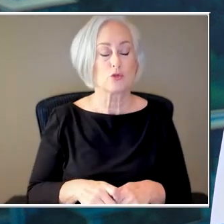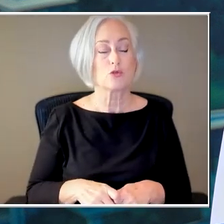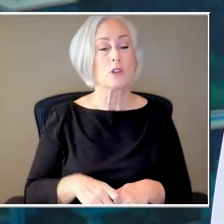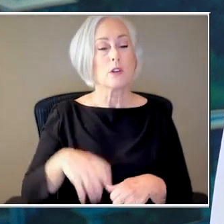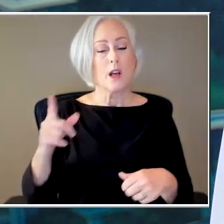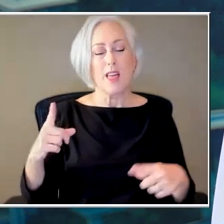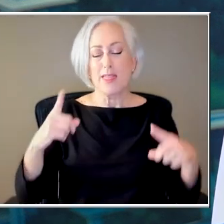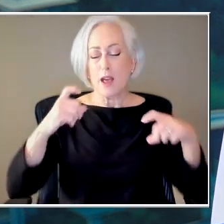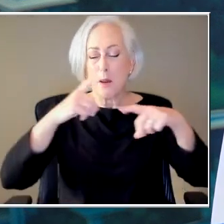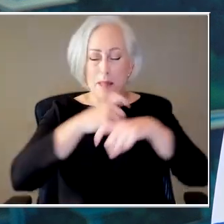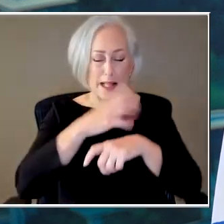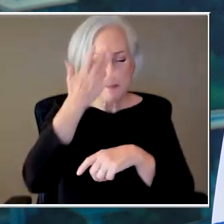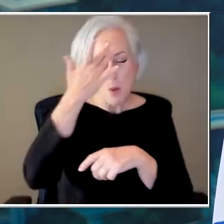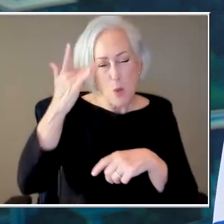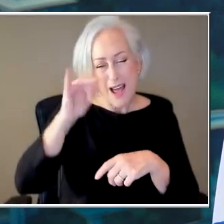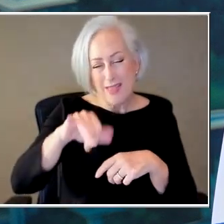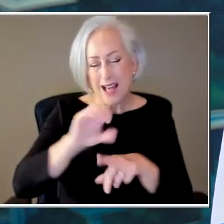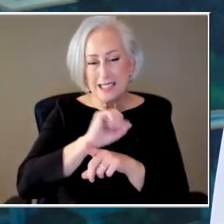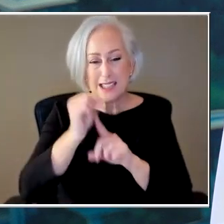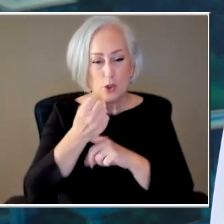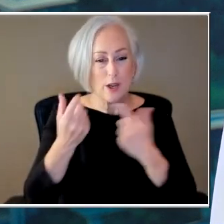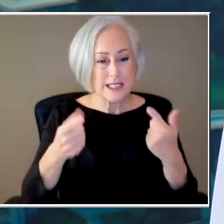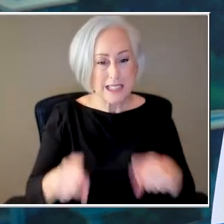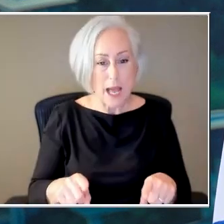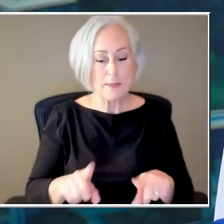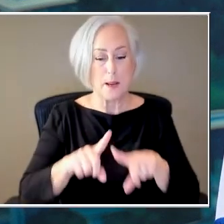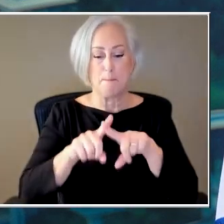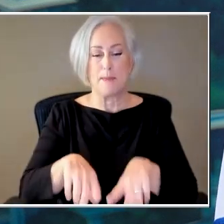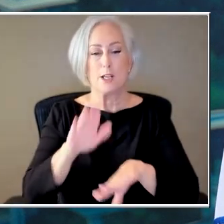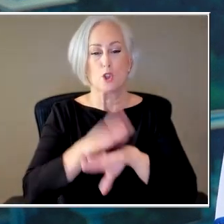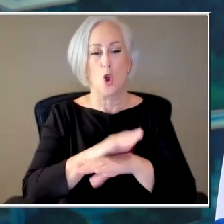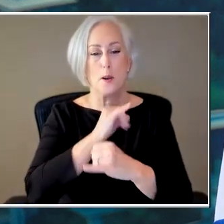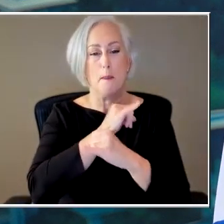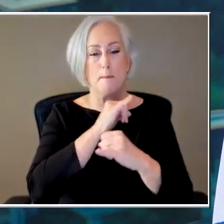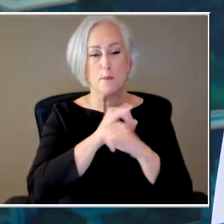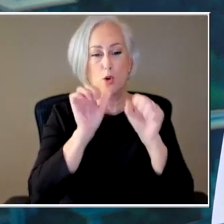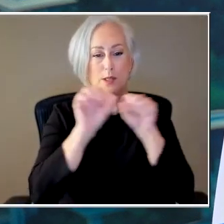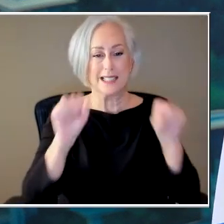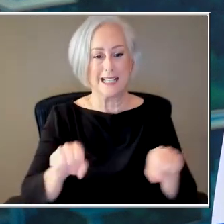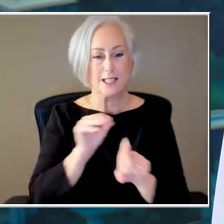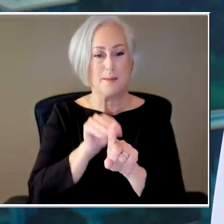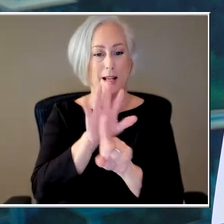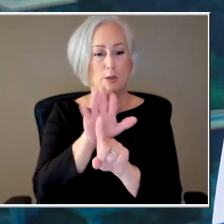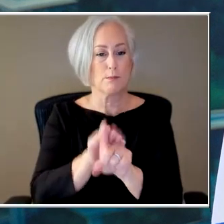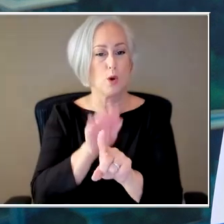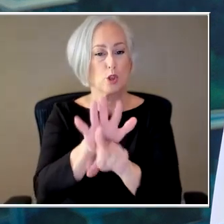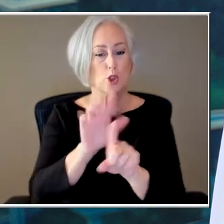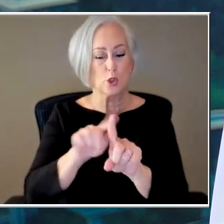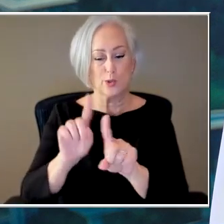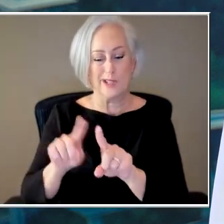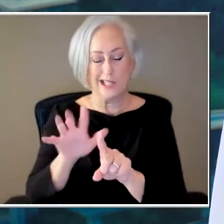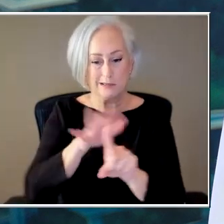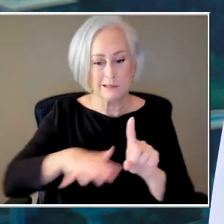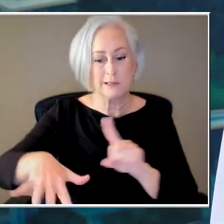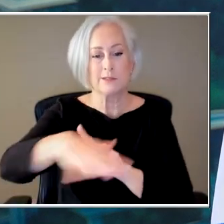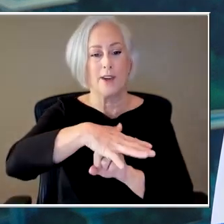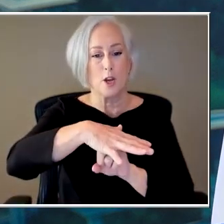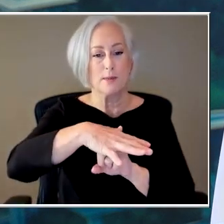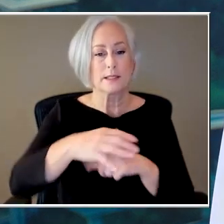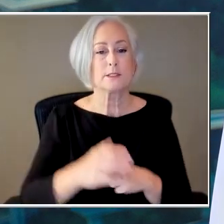of why that's the case are really based on the immune system and exposure to things in our environment, and